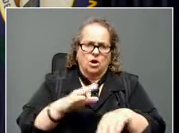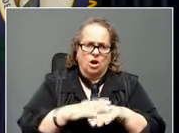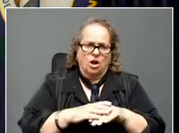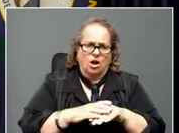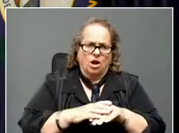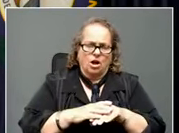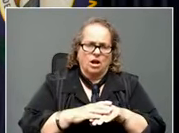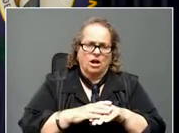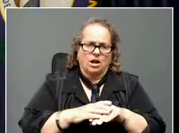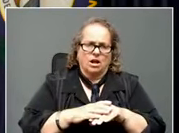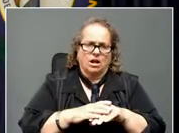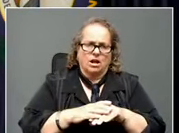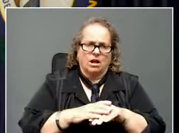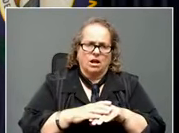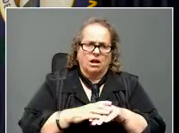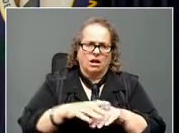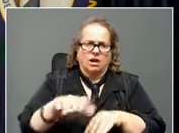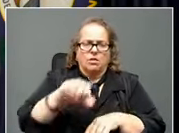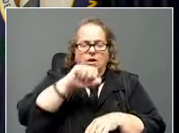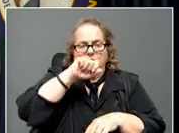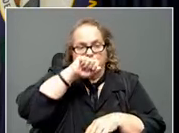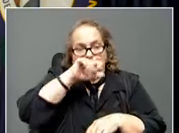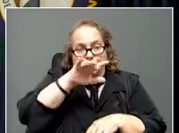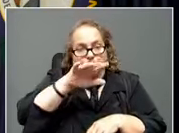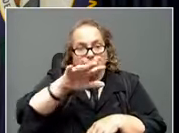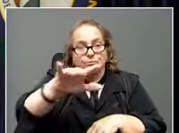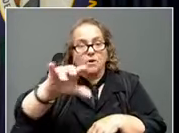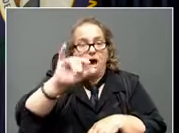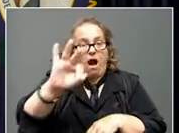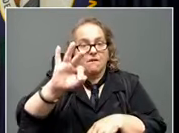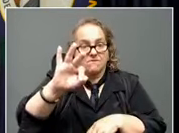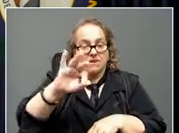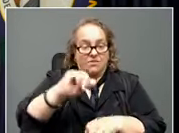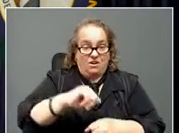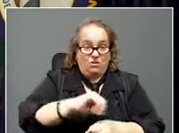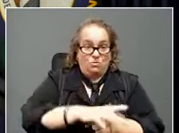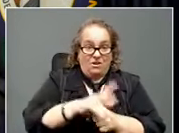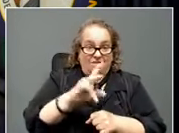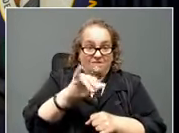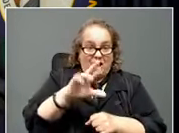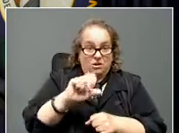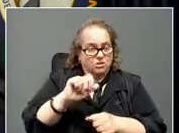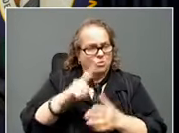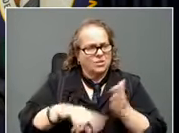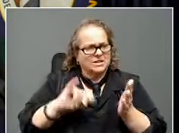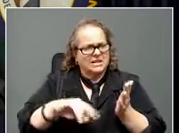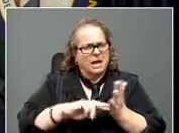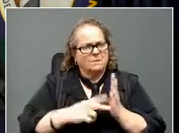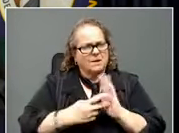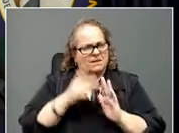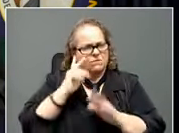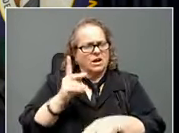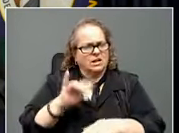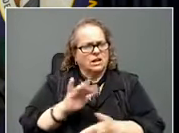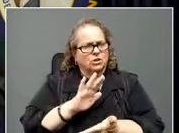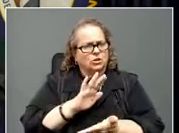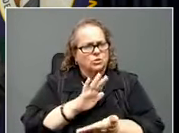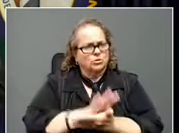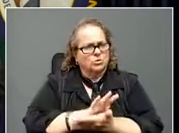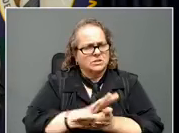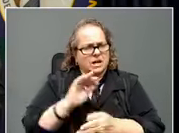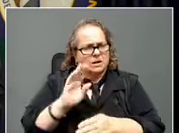aerosolization of the coronavirus and what that will mean for Kentucky schools and businesses. And